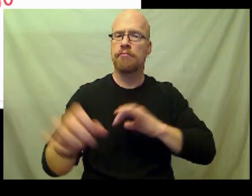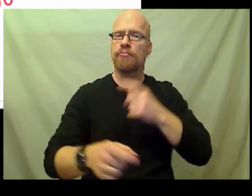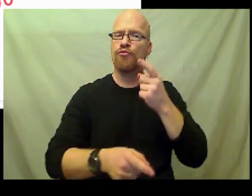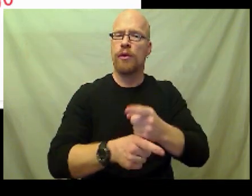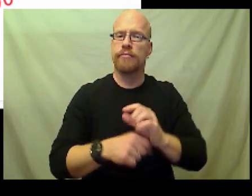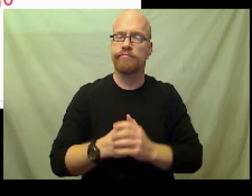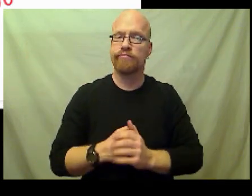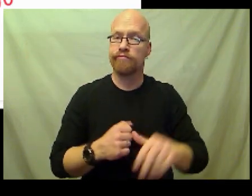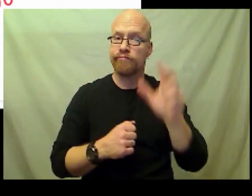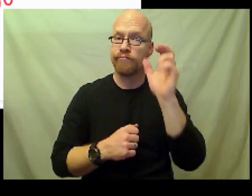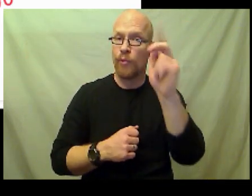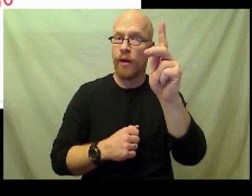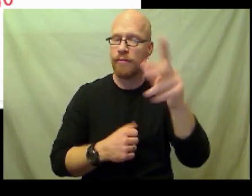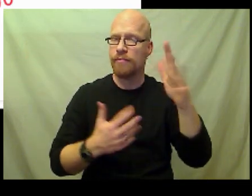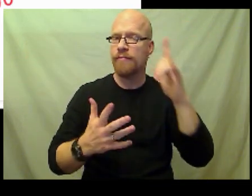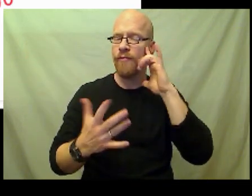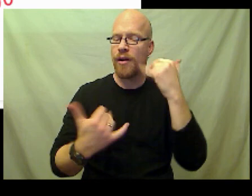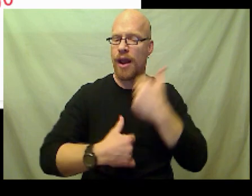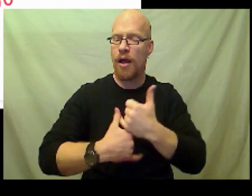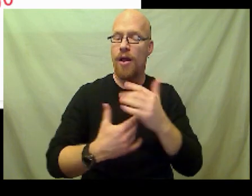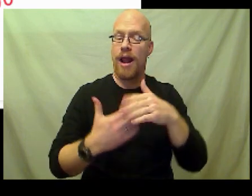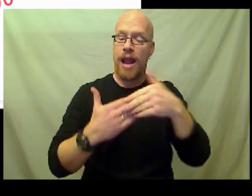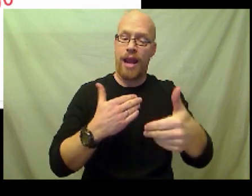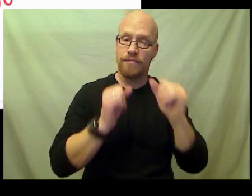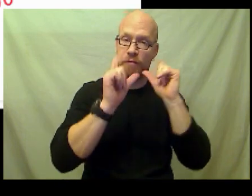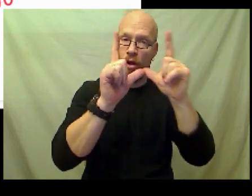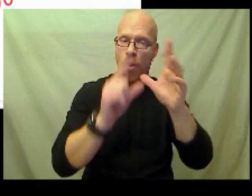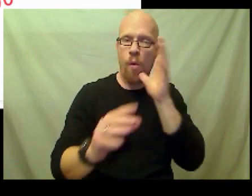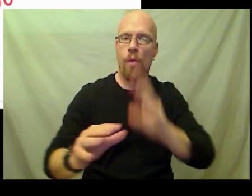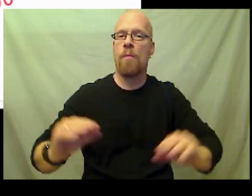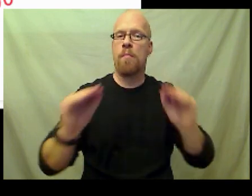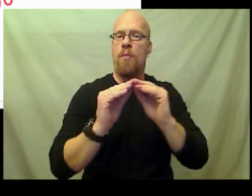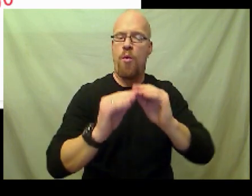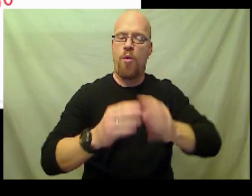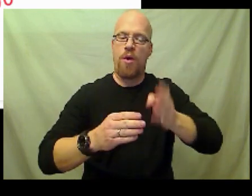This is a perfect square. Okay, this is done for now, and next vlog we'll do more.